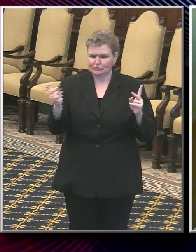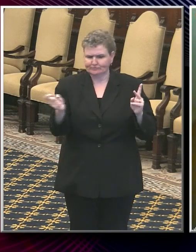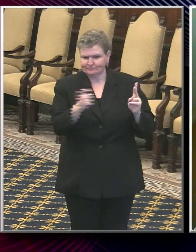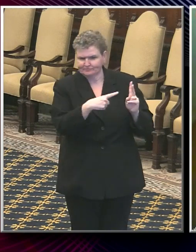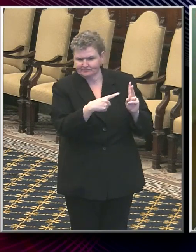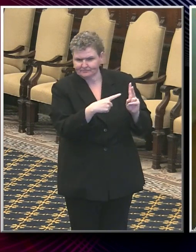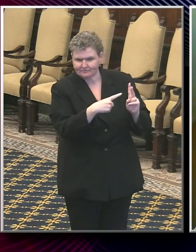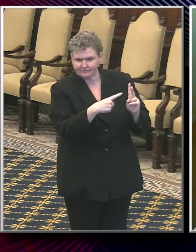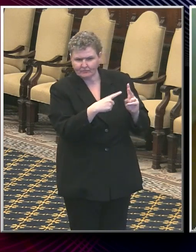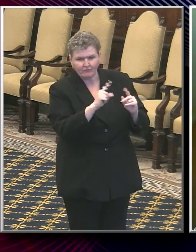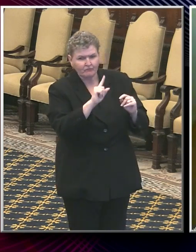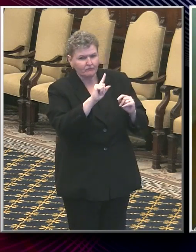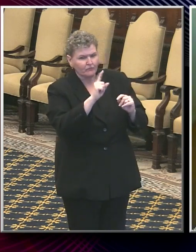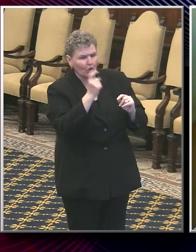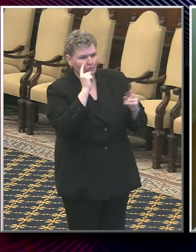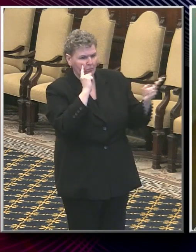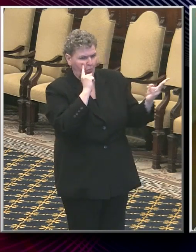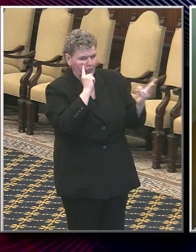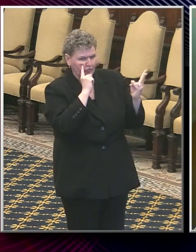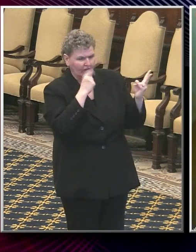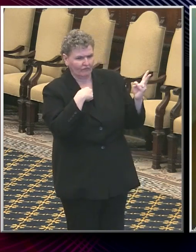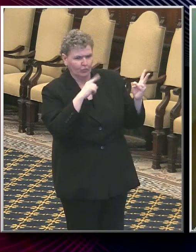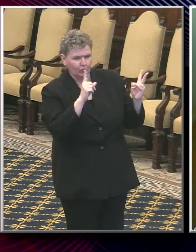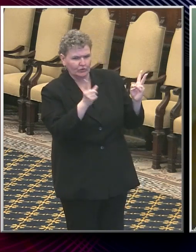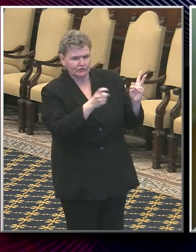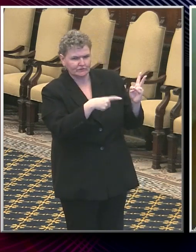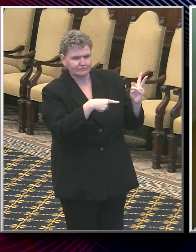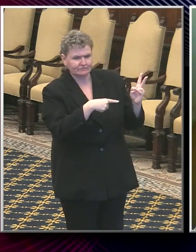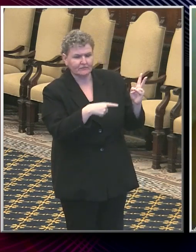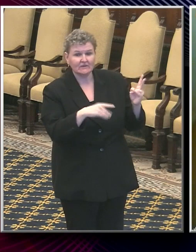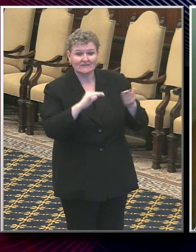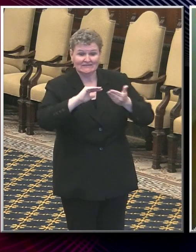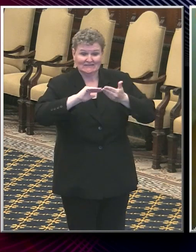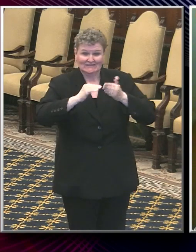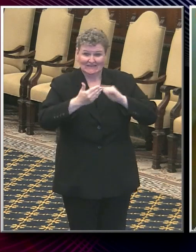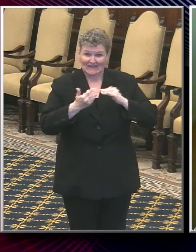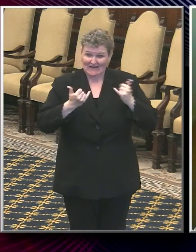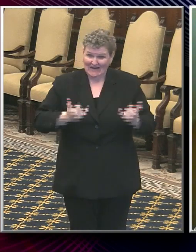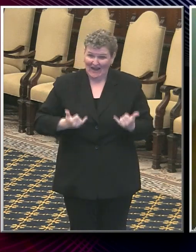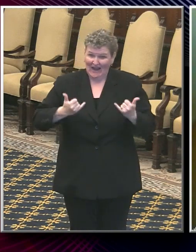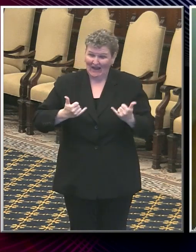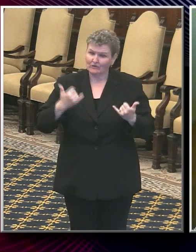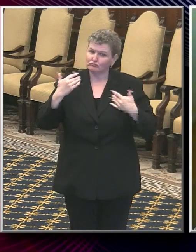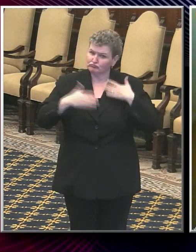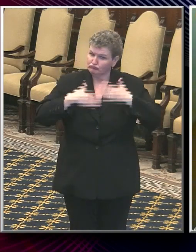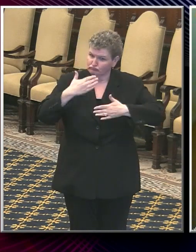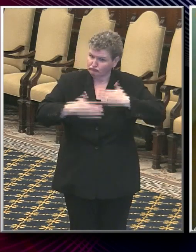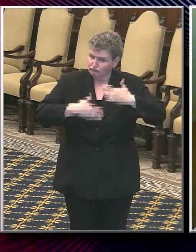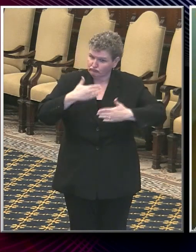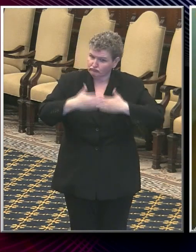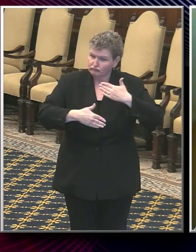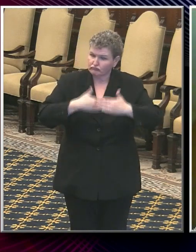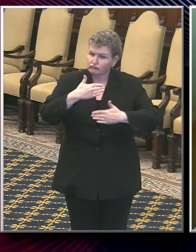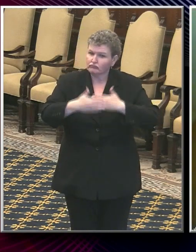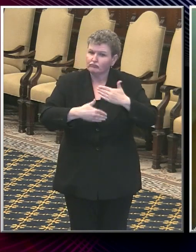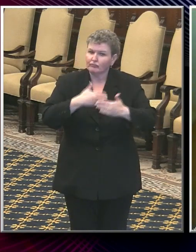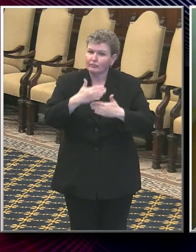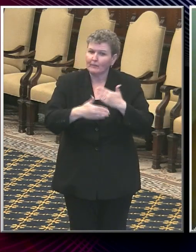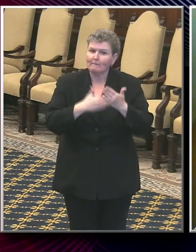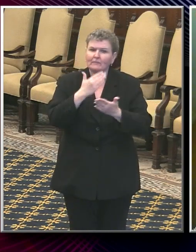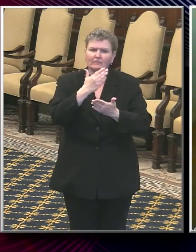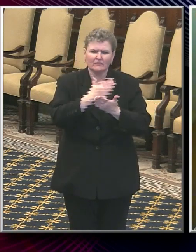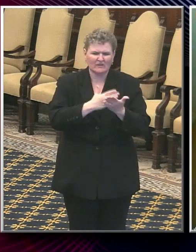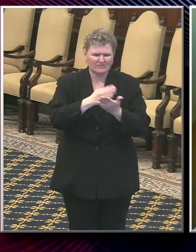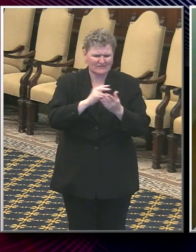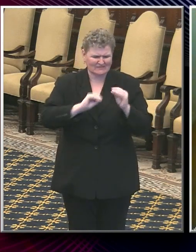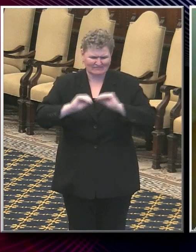for Brian as well, the city is in the process, its budget process now that had to be sort of changed around a bit. The state is also